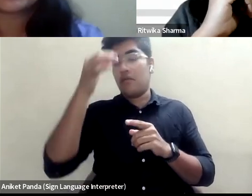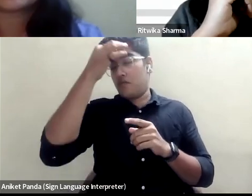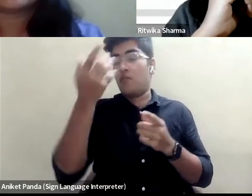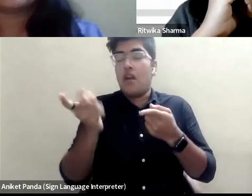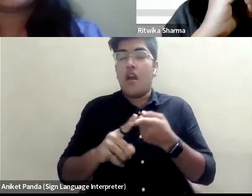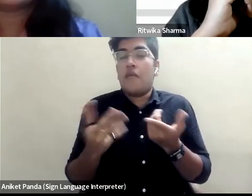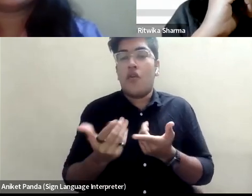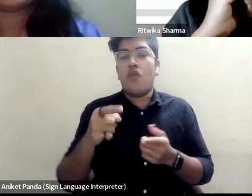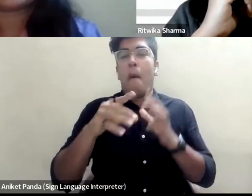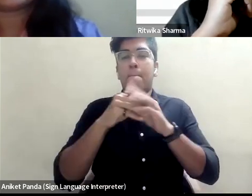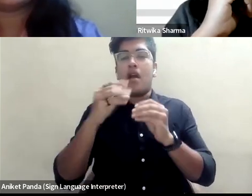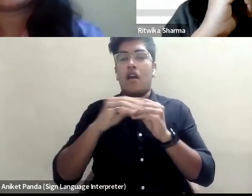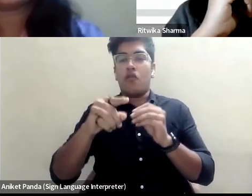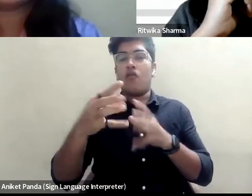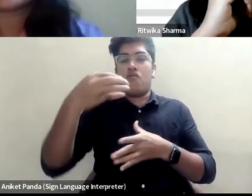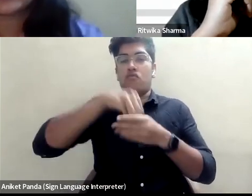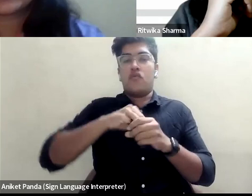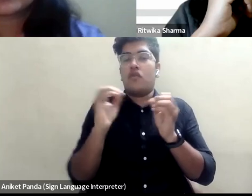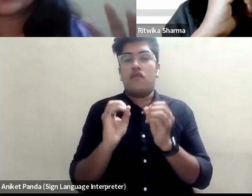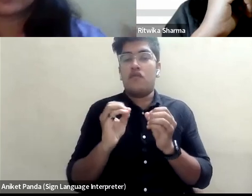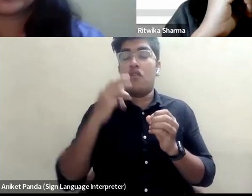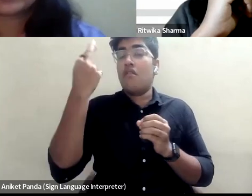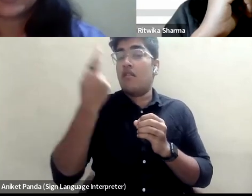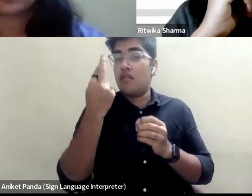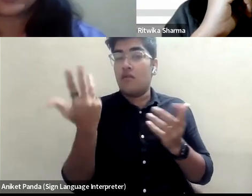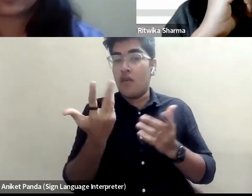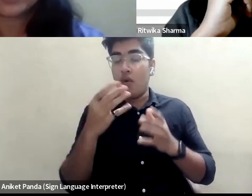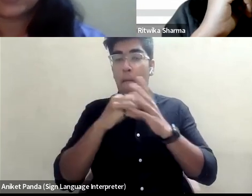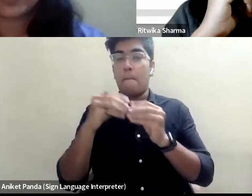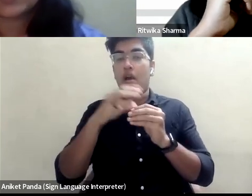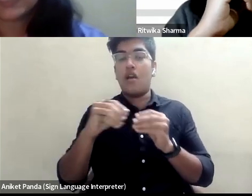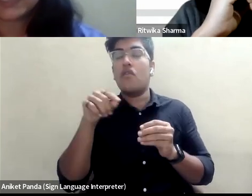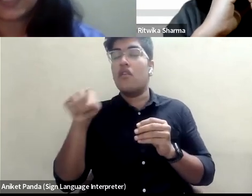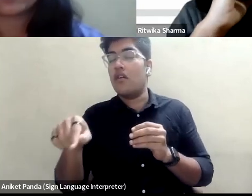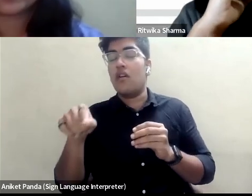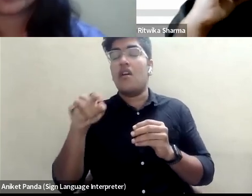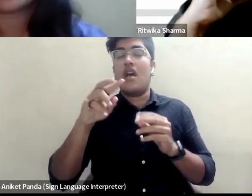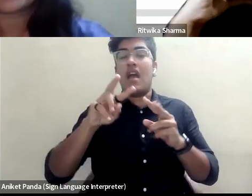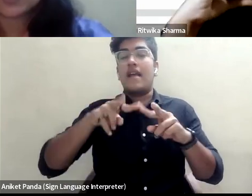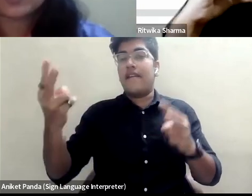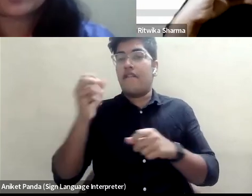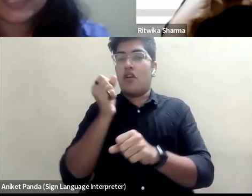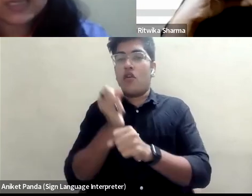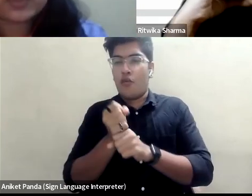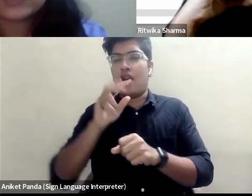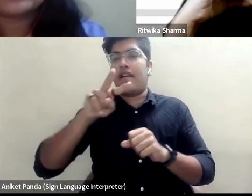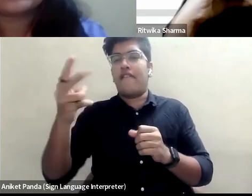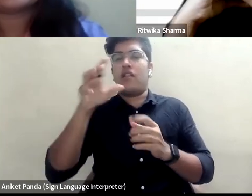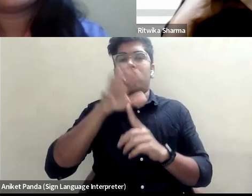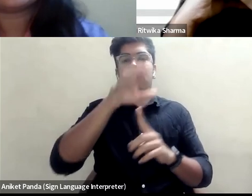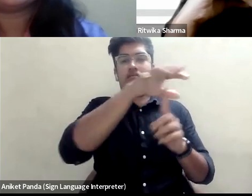Bangalore, because the underlying understanding is that different set of governments in different states have different mechanisms played